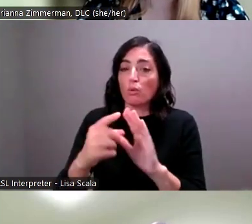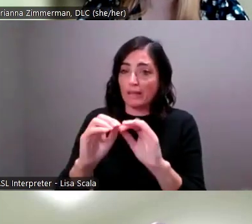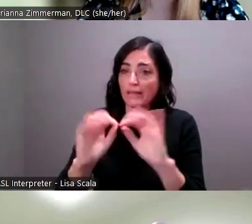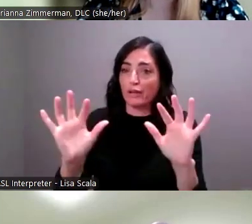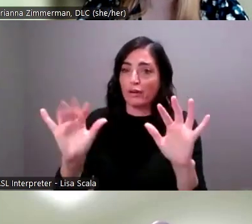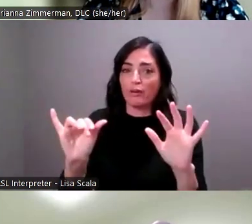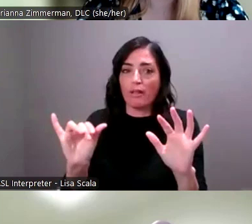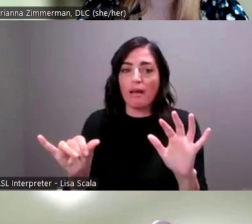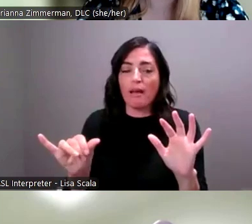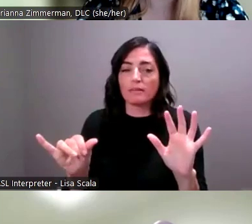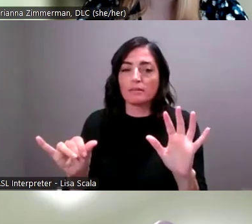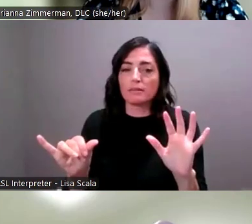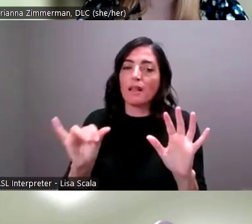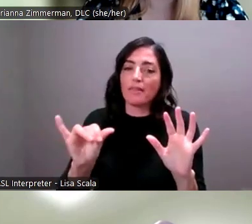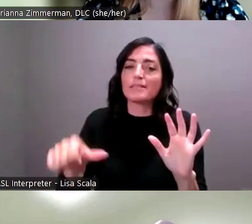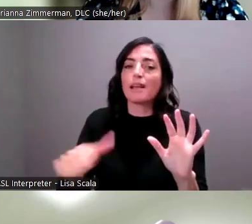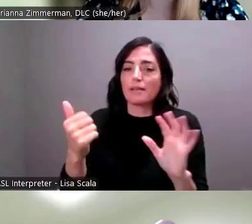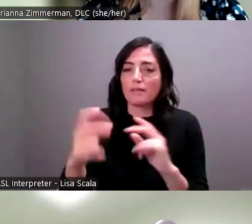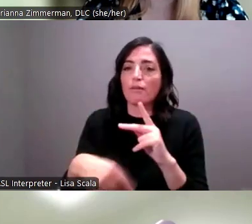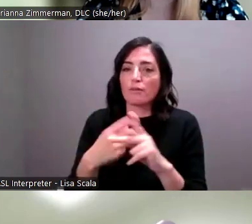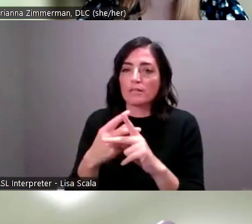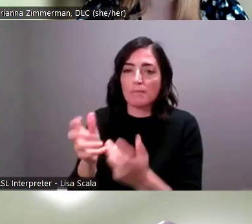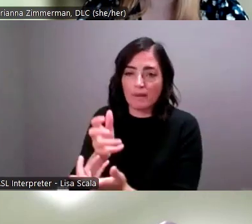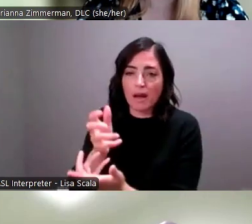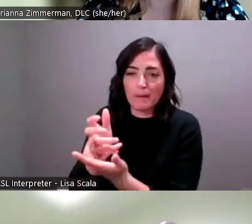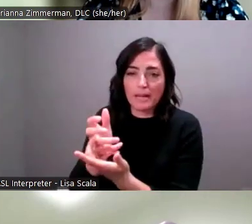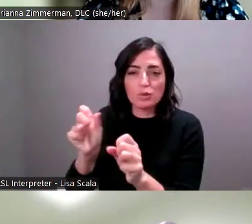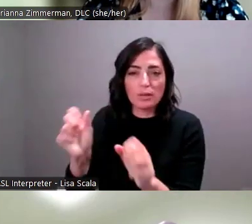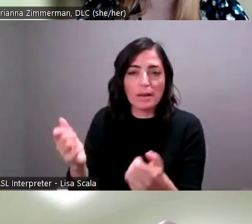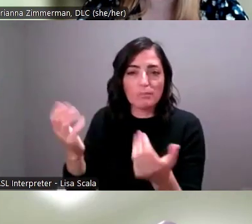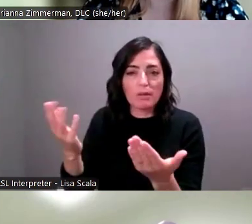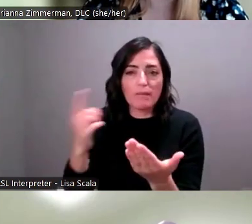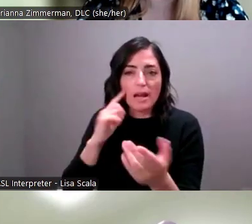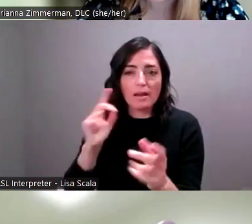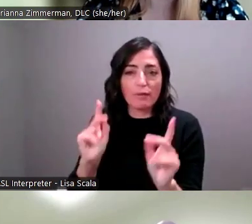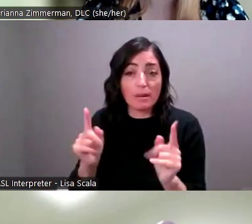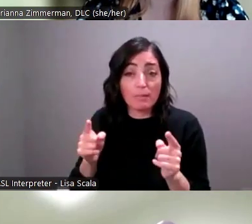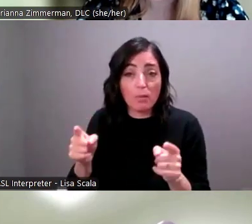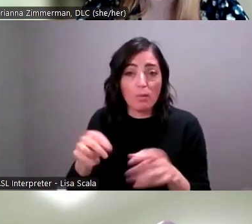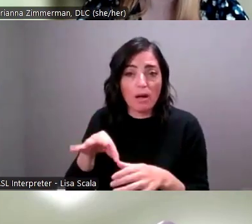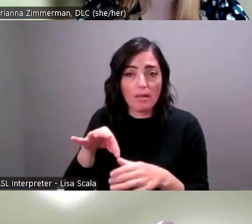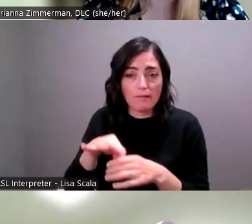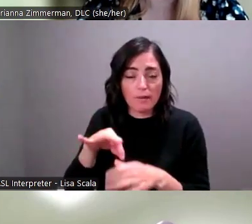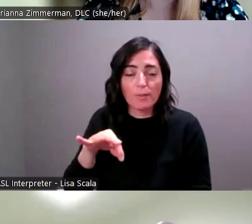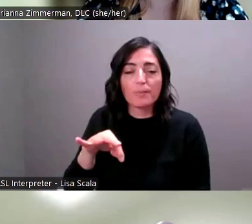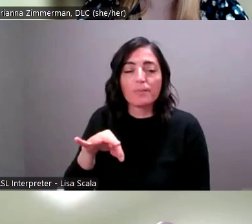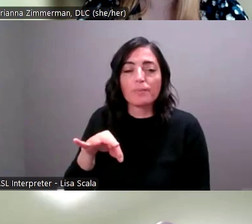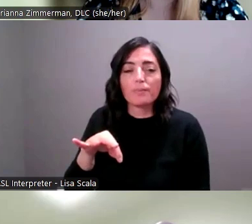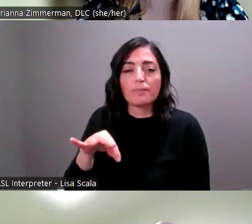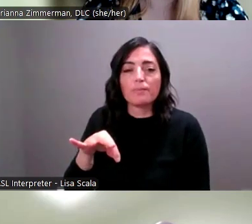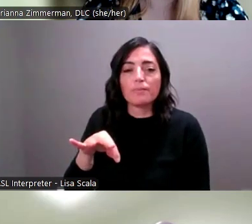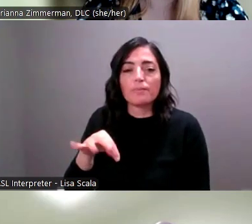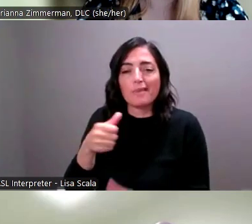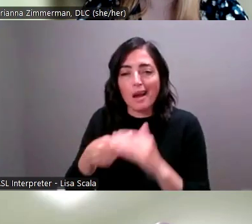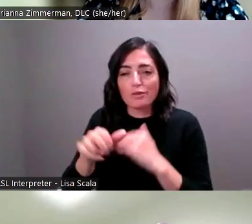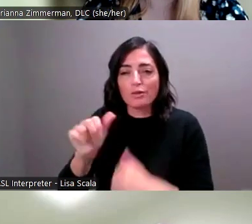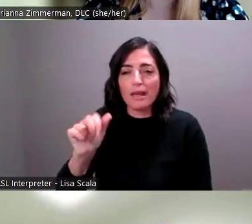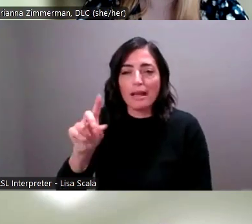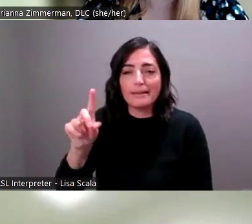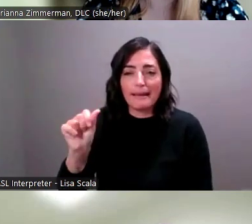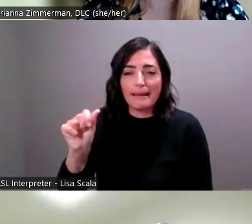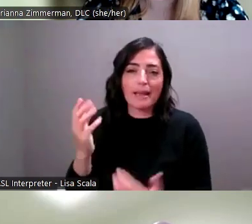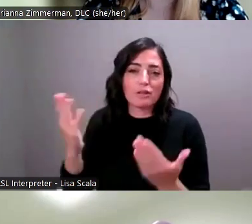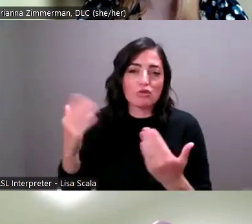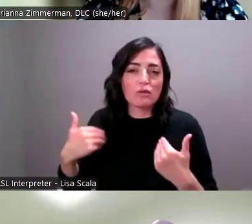that that's another type of accommodation that can be provided for people as they vote. Under the ADA, service animals